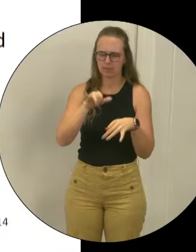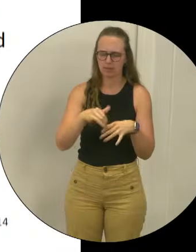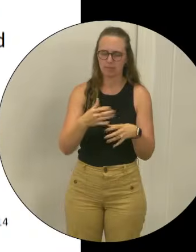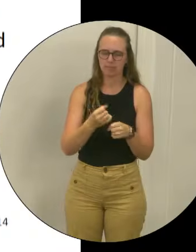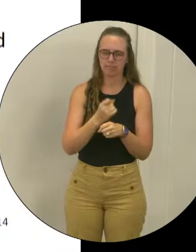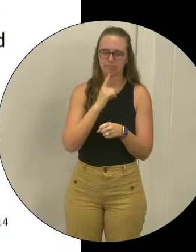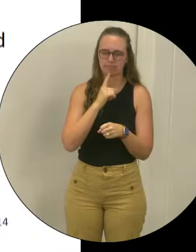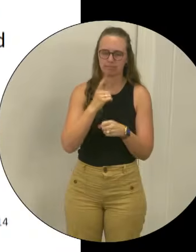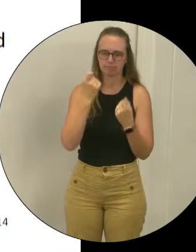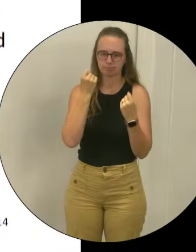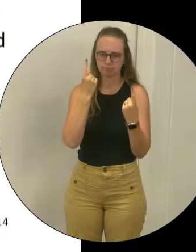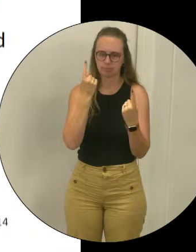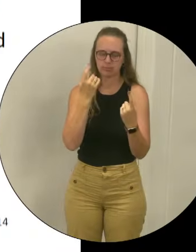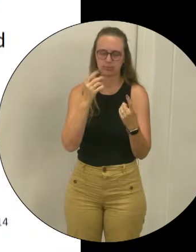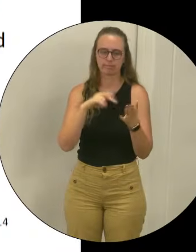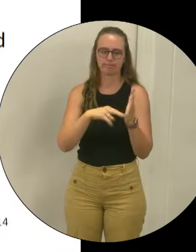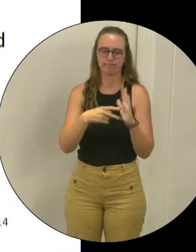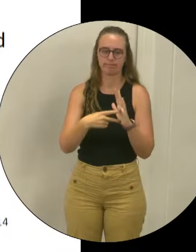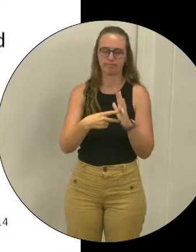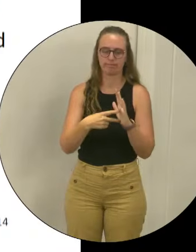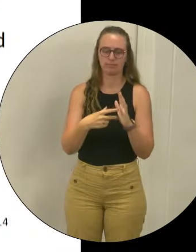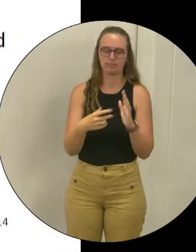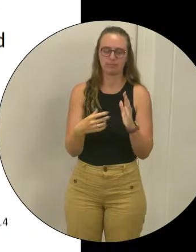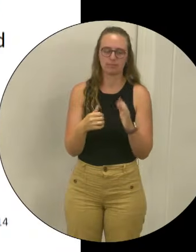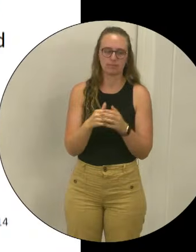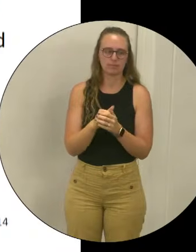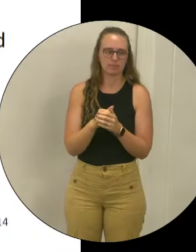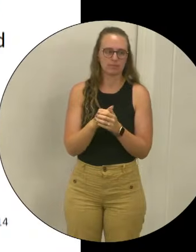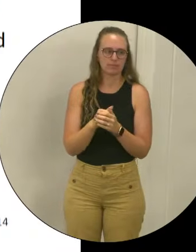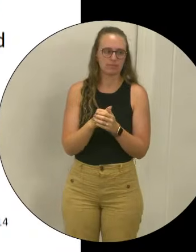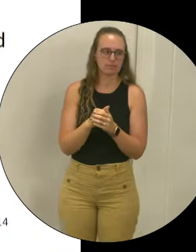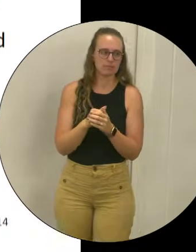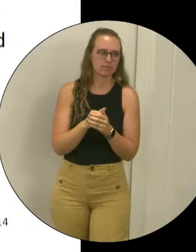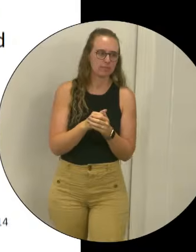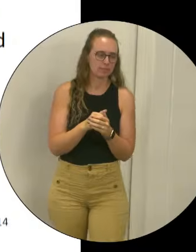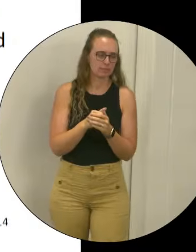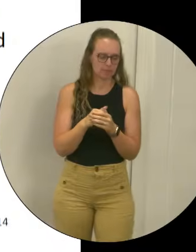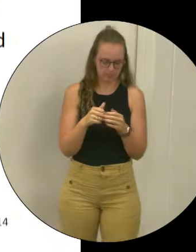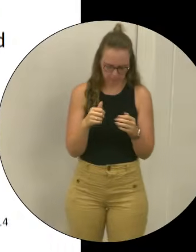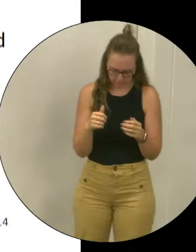I understand what that means to NAS.